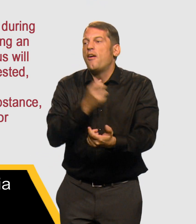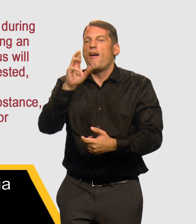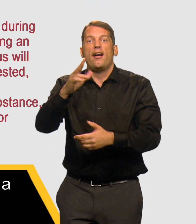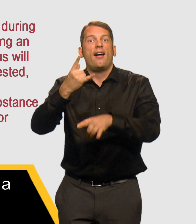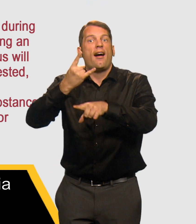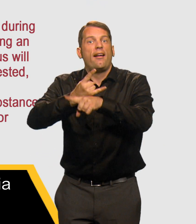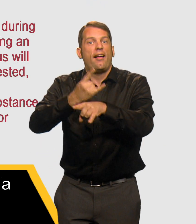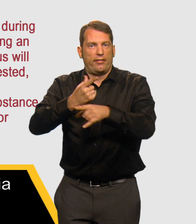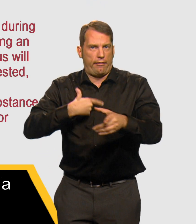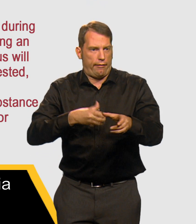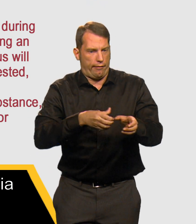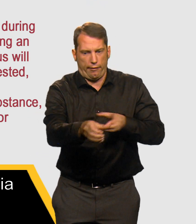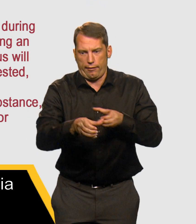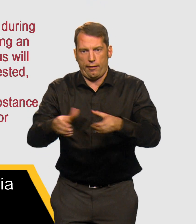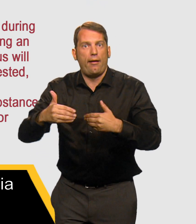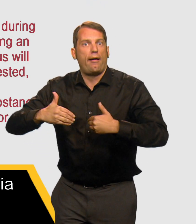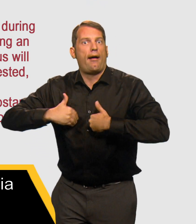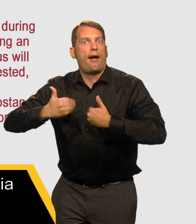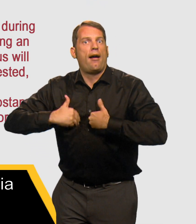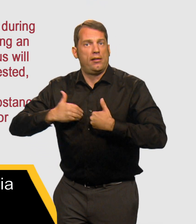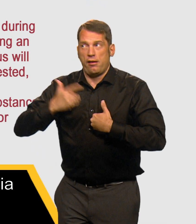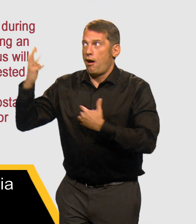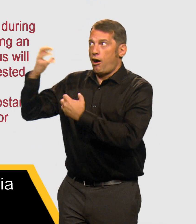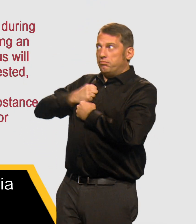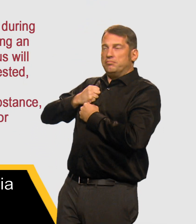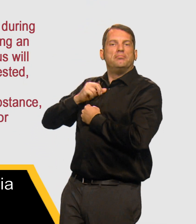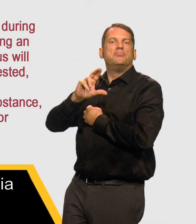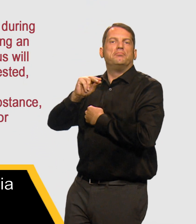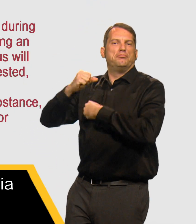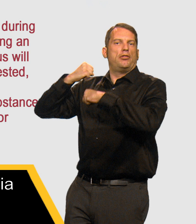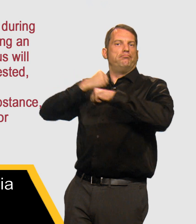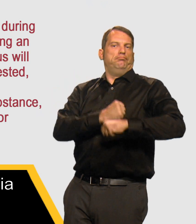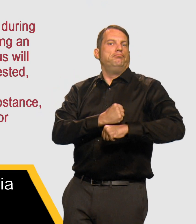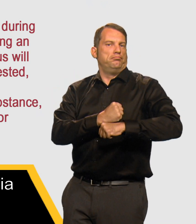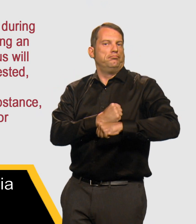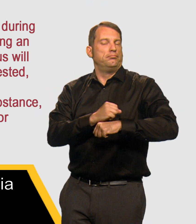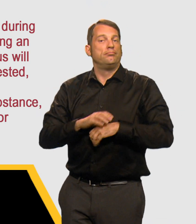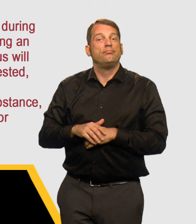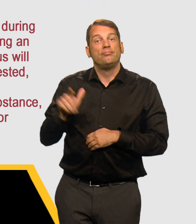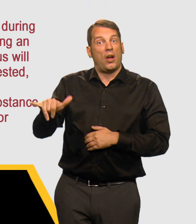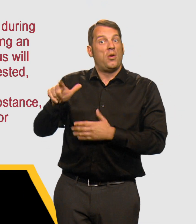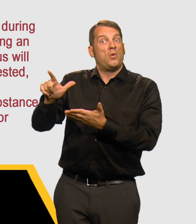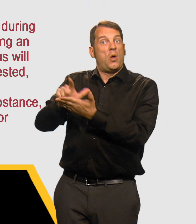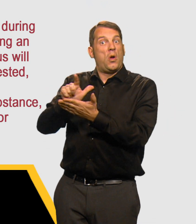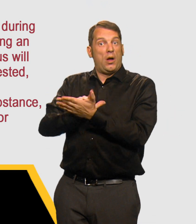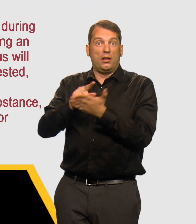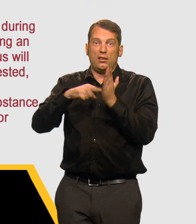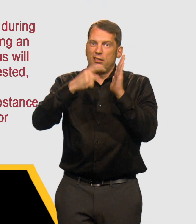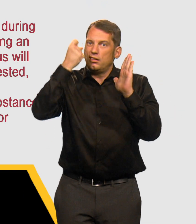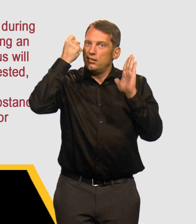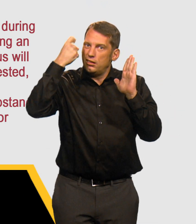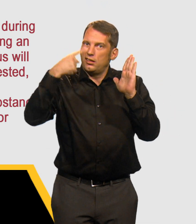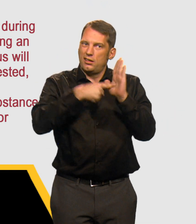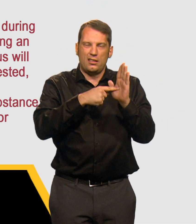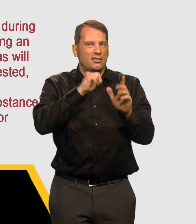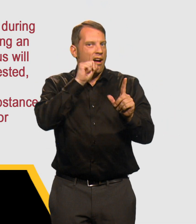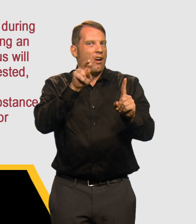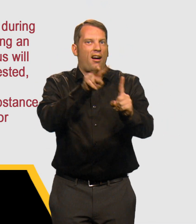controlled dangerous substance, possession or use of drug paraphernalia, or providing alcohol to